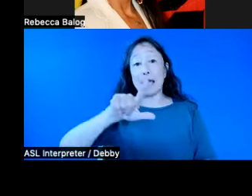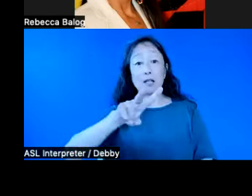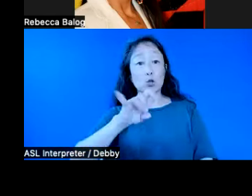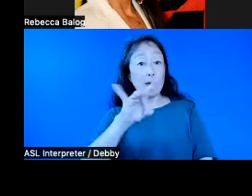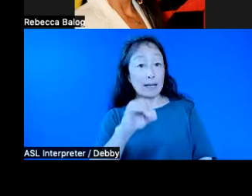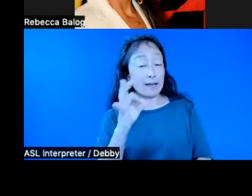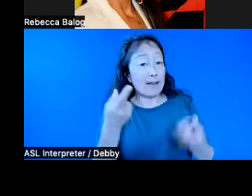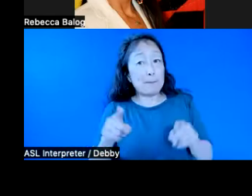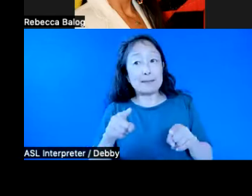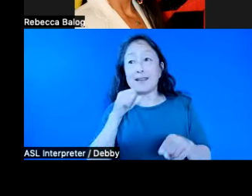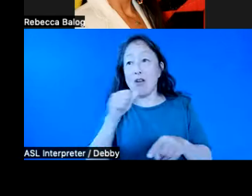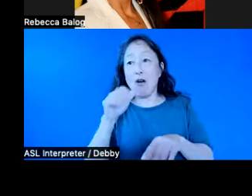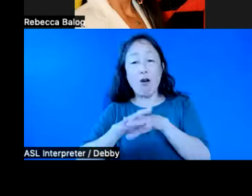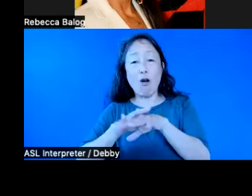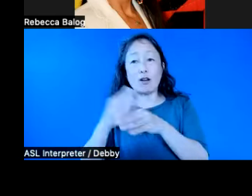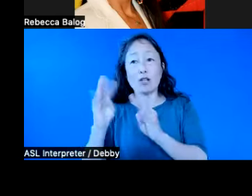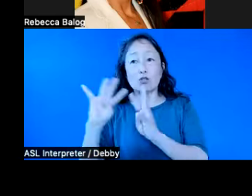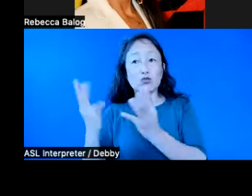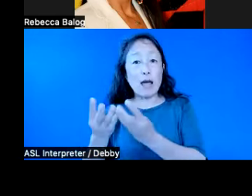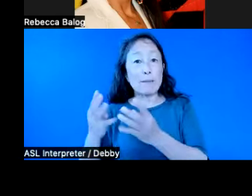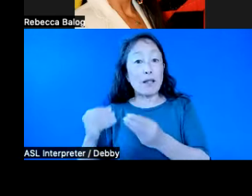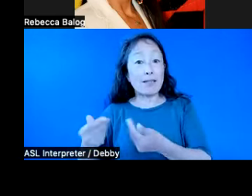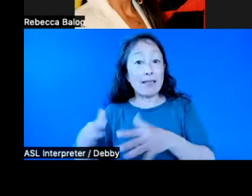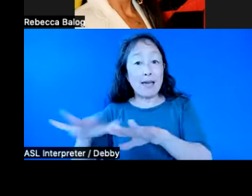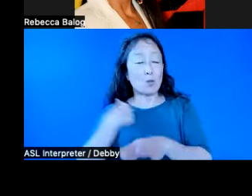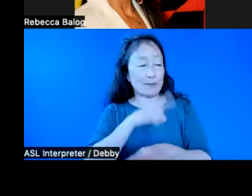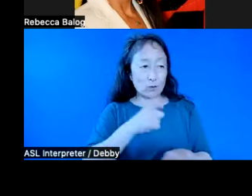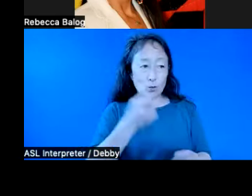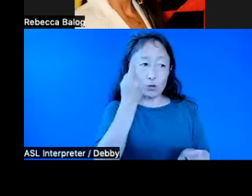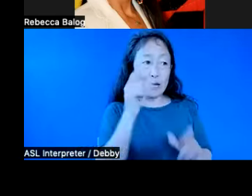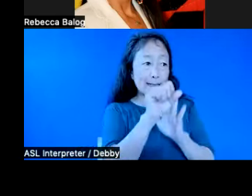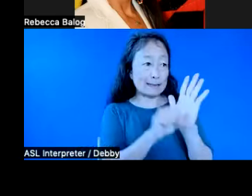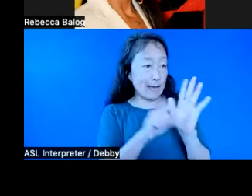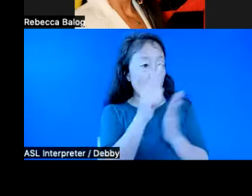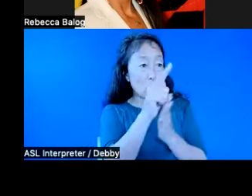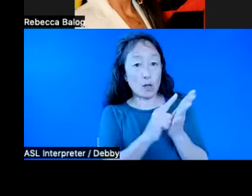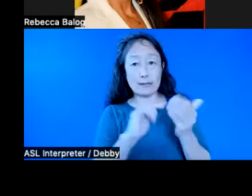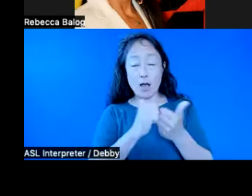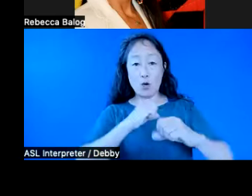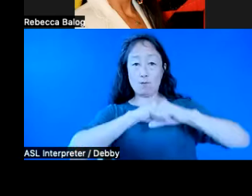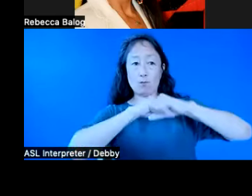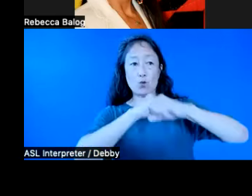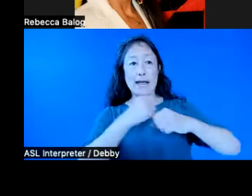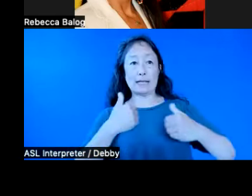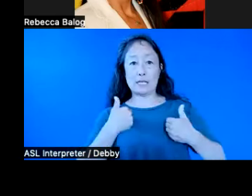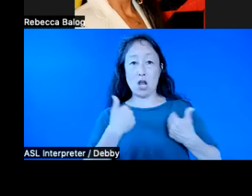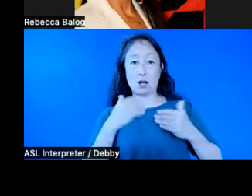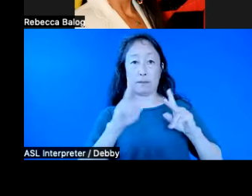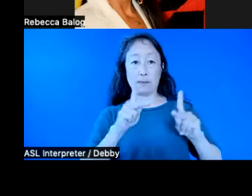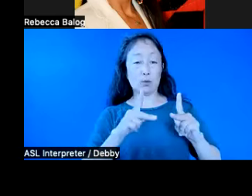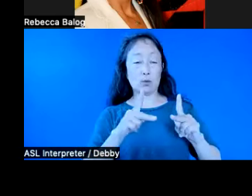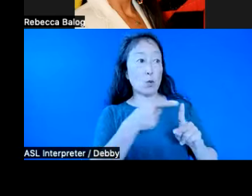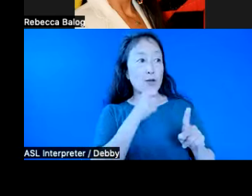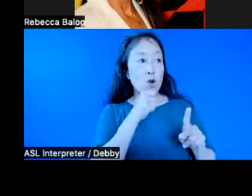understand the state laws that the requirements to protect the youth so they're not separated from their